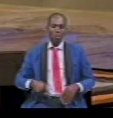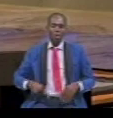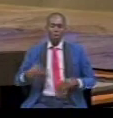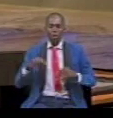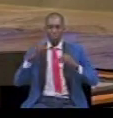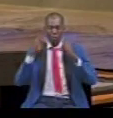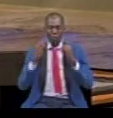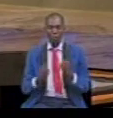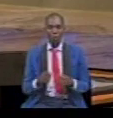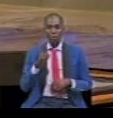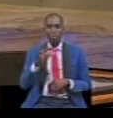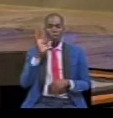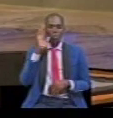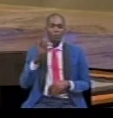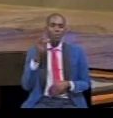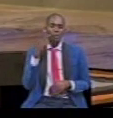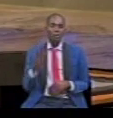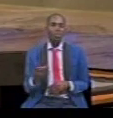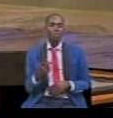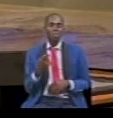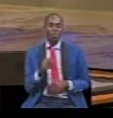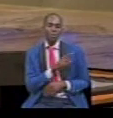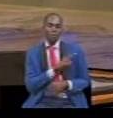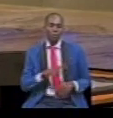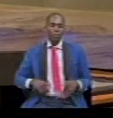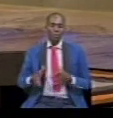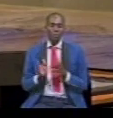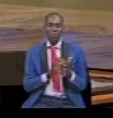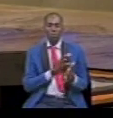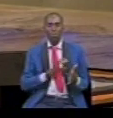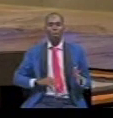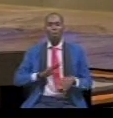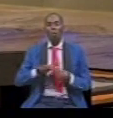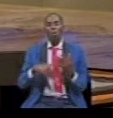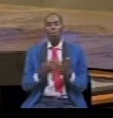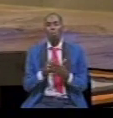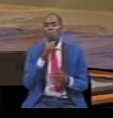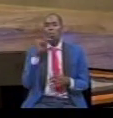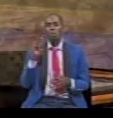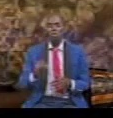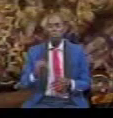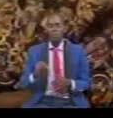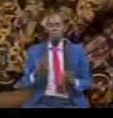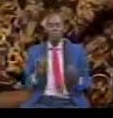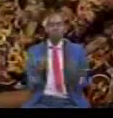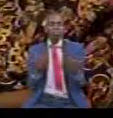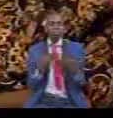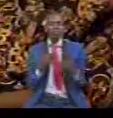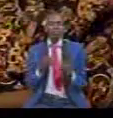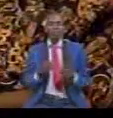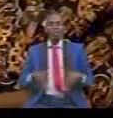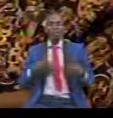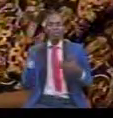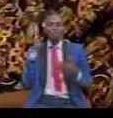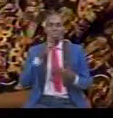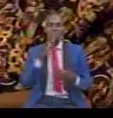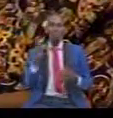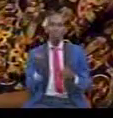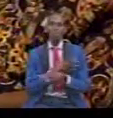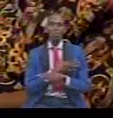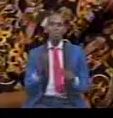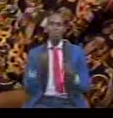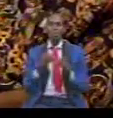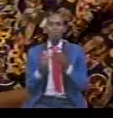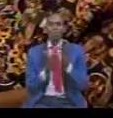Jesus Christ. All the causeless panic in your life will vanish away in Jesus' name. And he